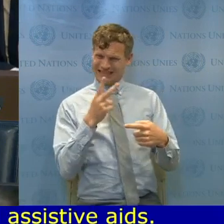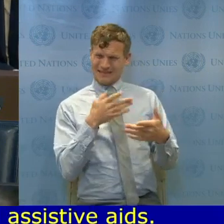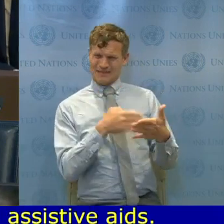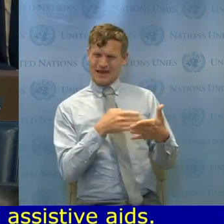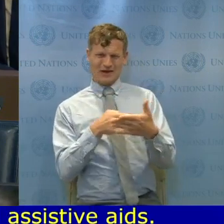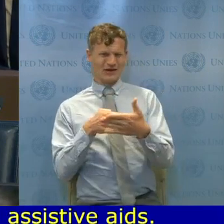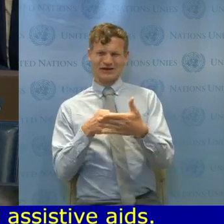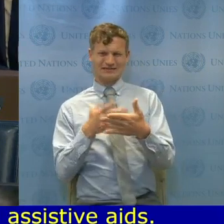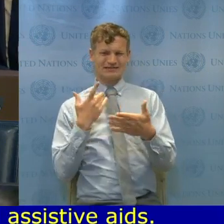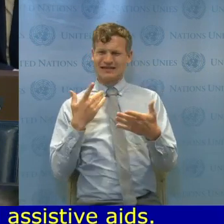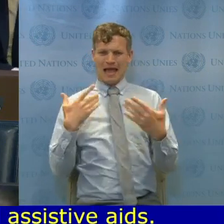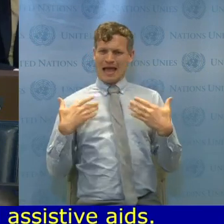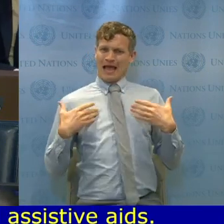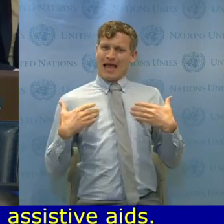to healthcare.